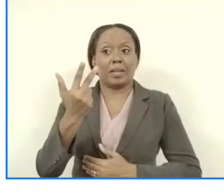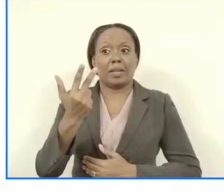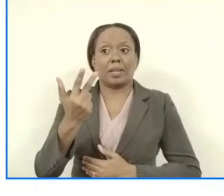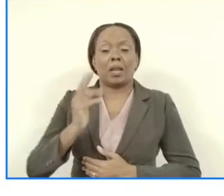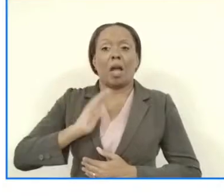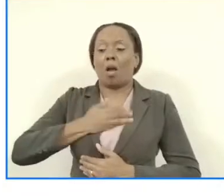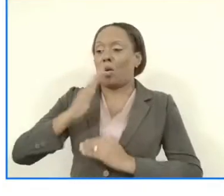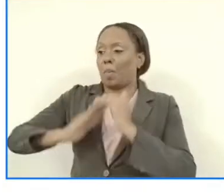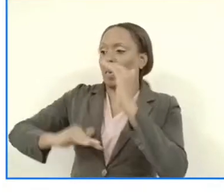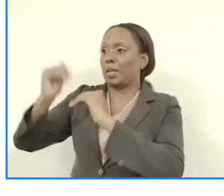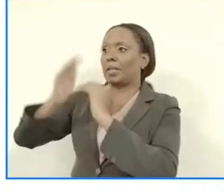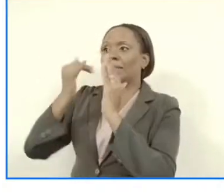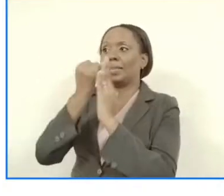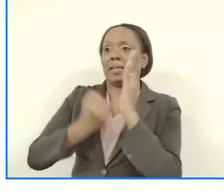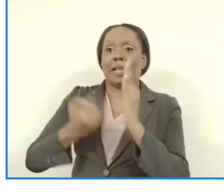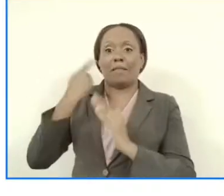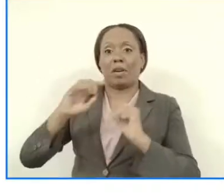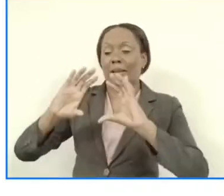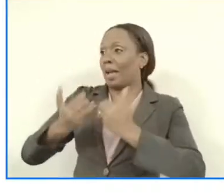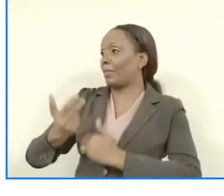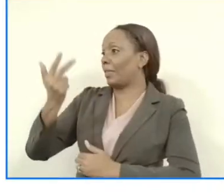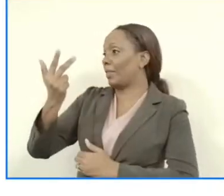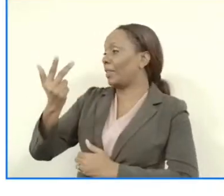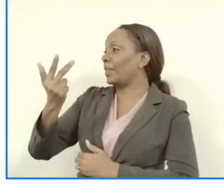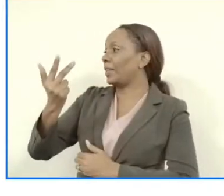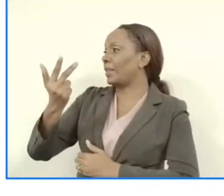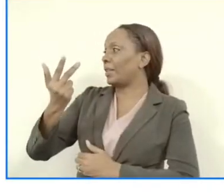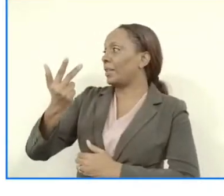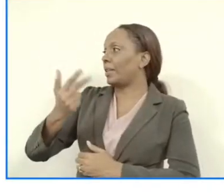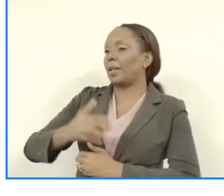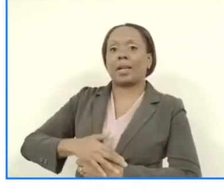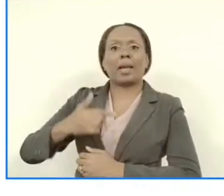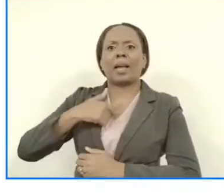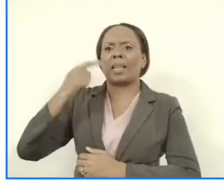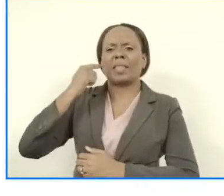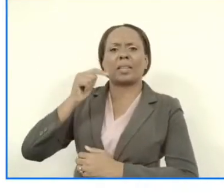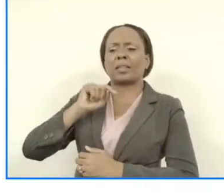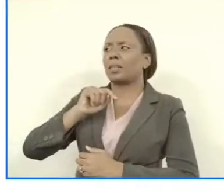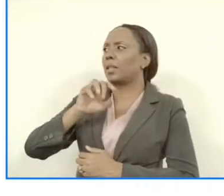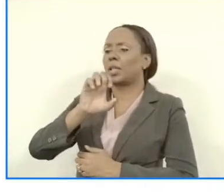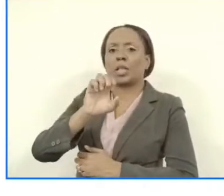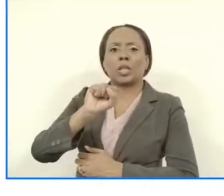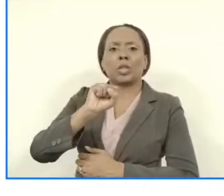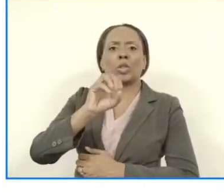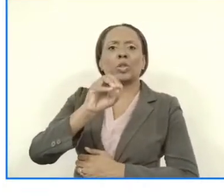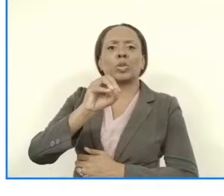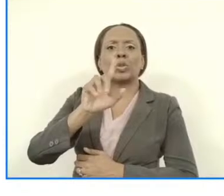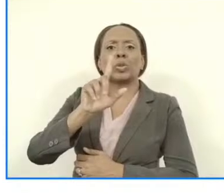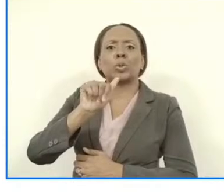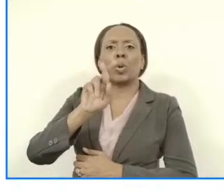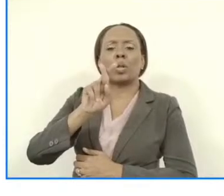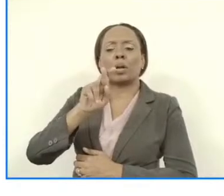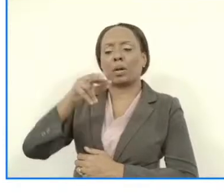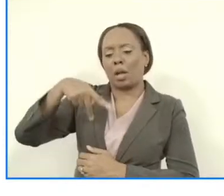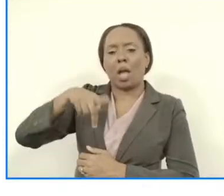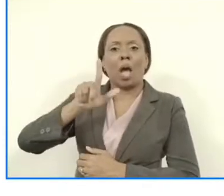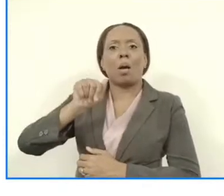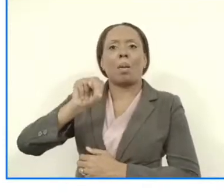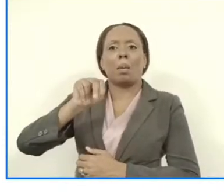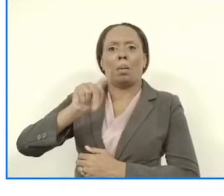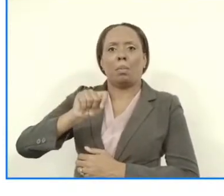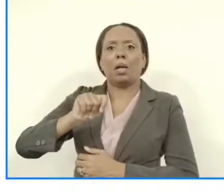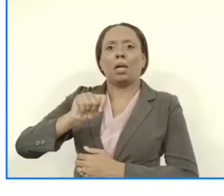for category 3. There may be some plants, I think like the newer solar plant, we would have done some strengthening following the experiences in other